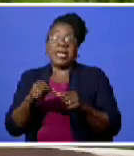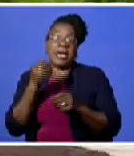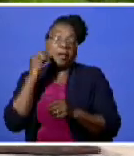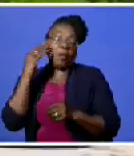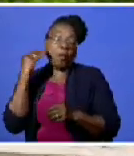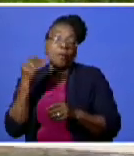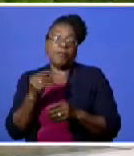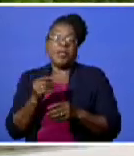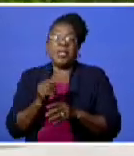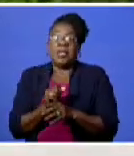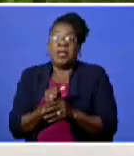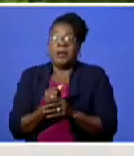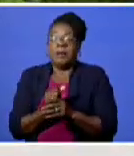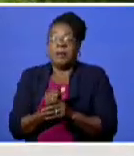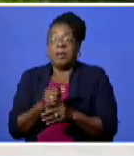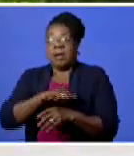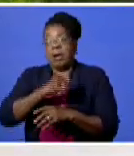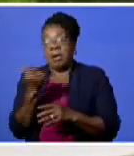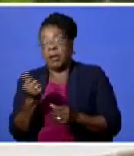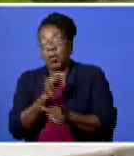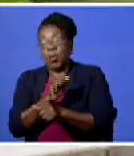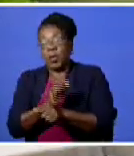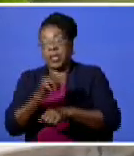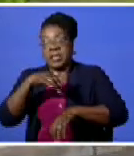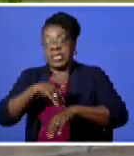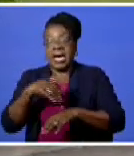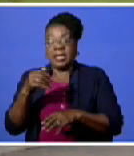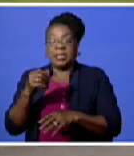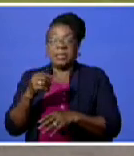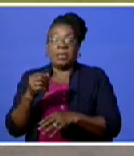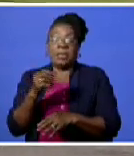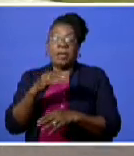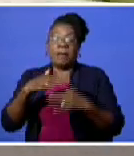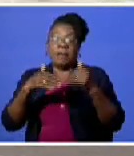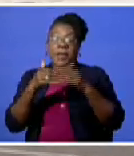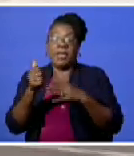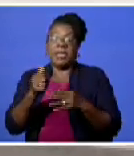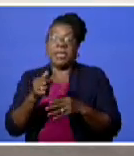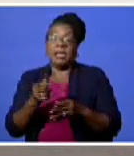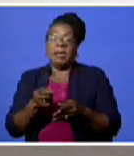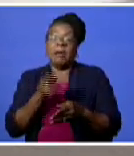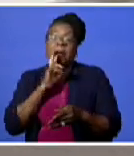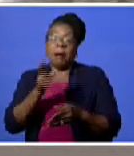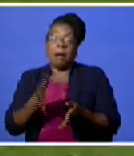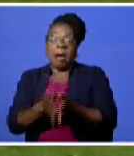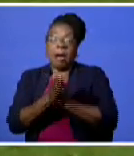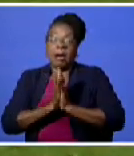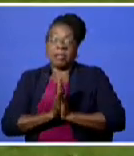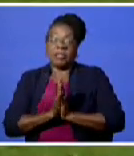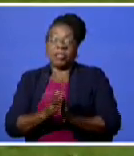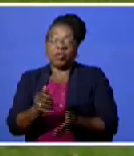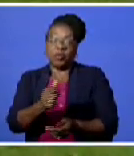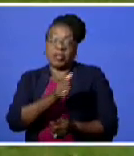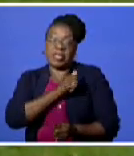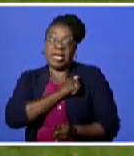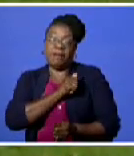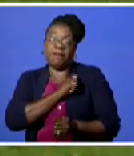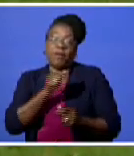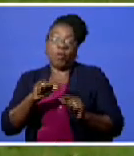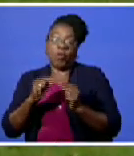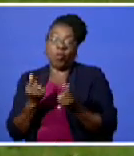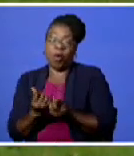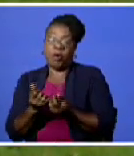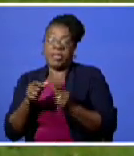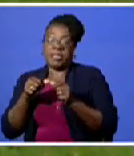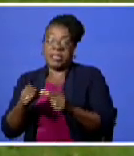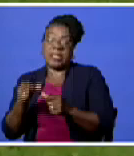concluded that other employees of the Cecil Wallace Whitfield Center are encouraged to self-quarantine until further instructions are issued by the Ministry